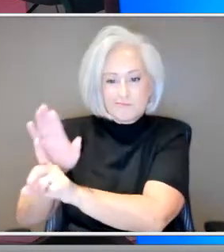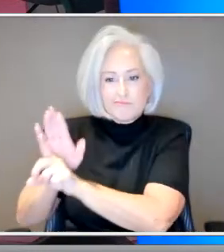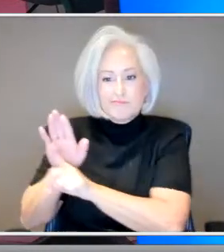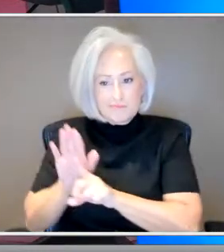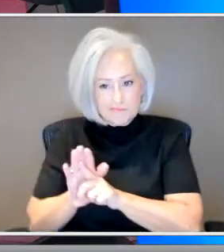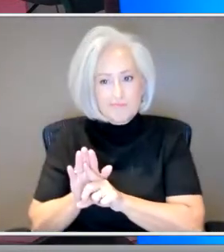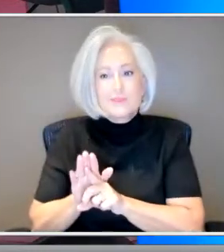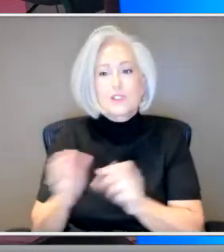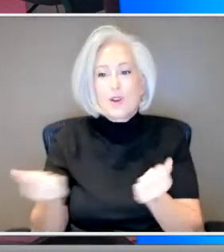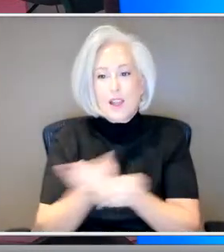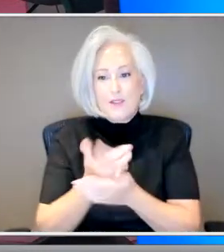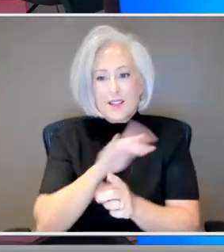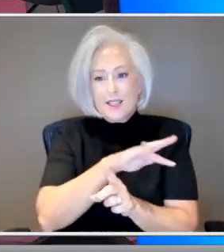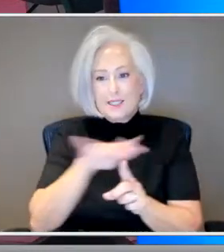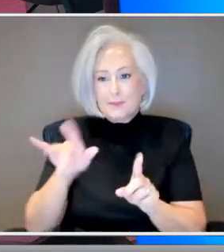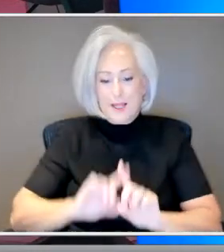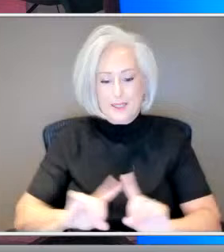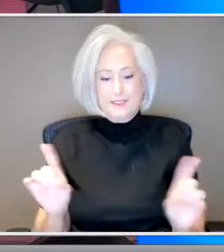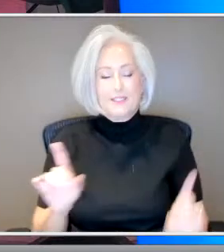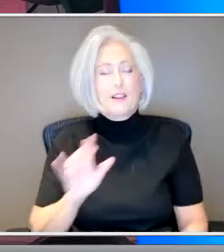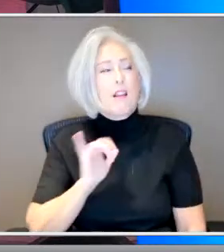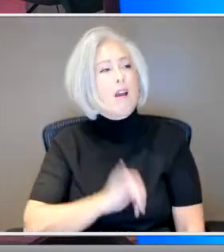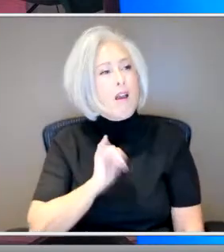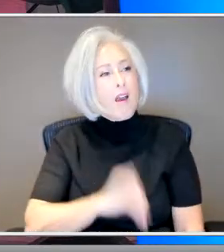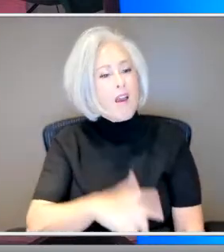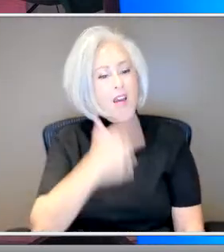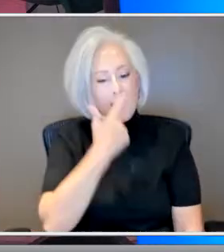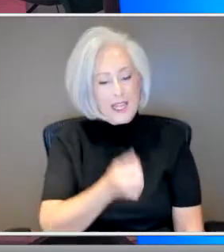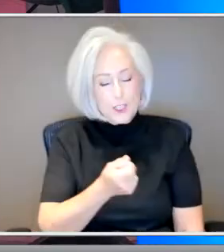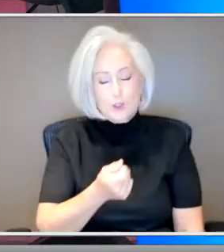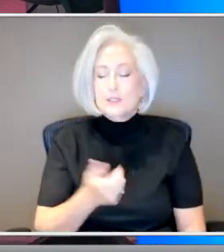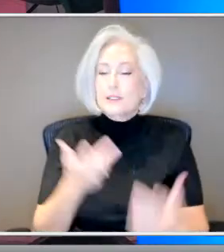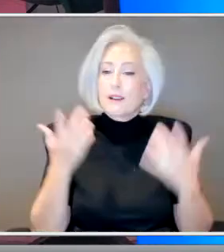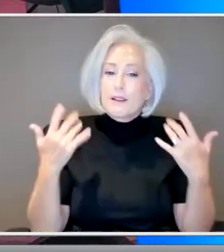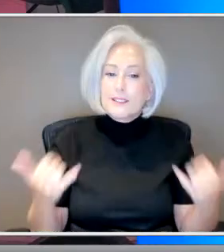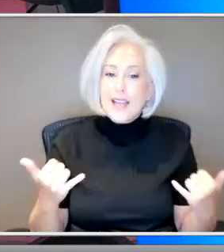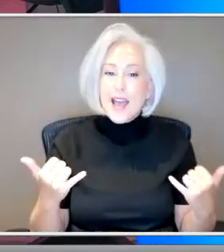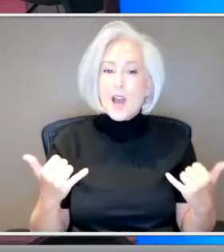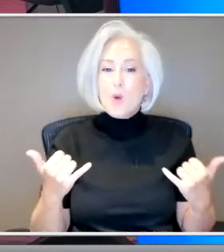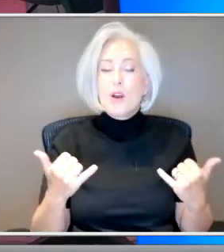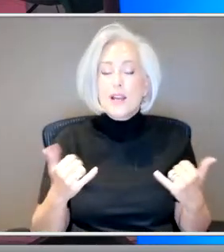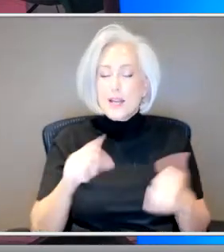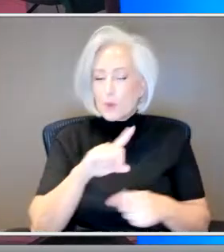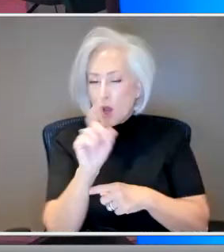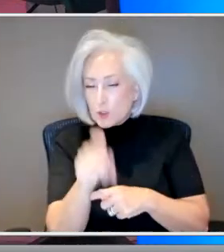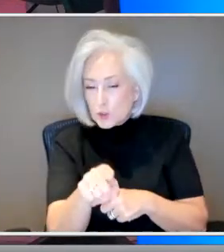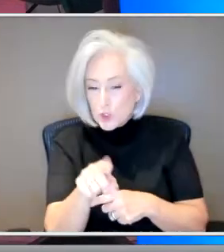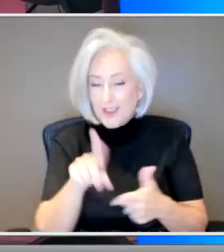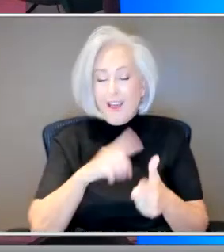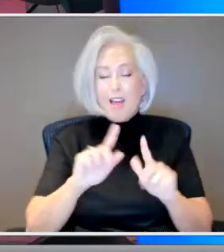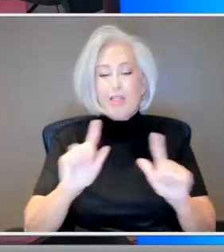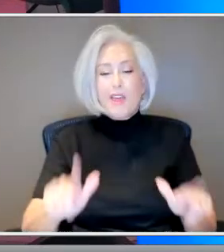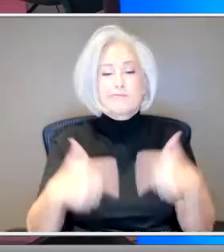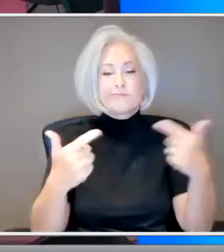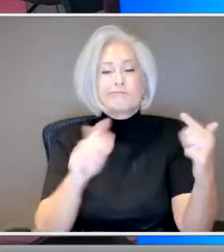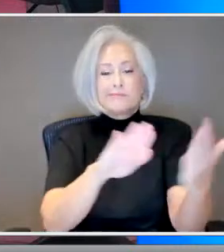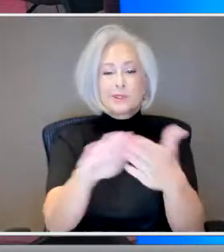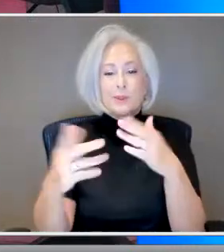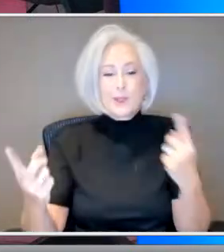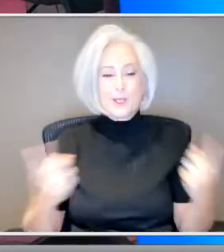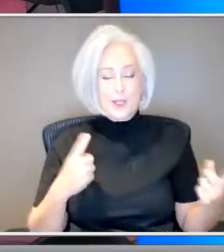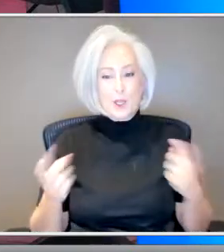differently. Yep. So I want to get to this, and then we're going to get to community questions. When someone decides they want genetic